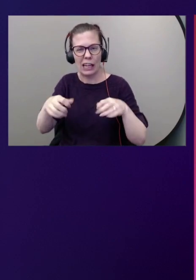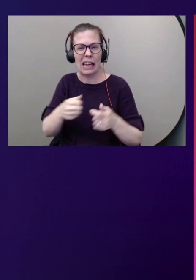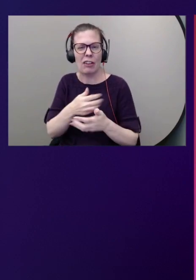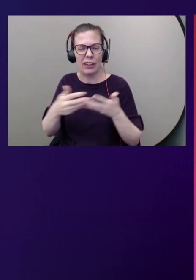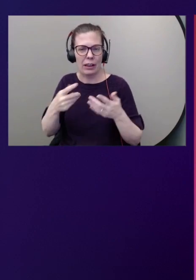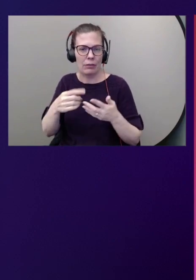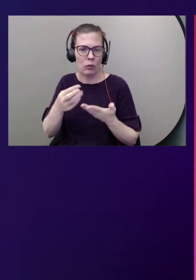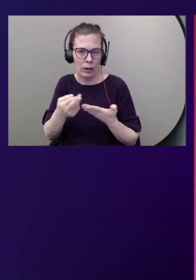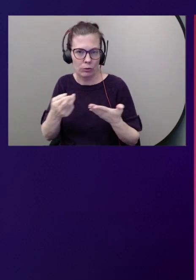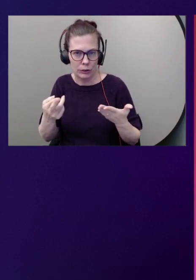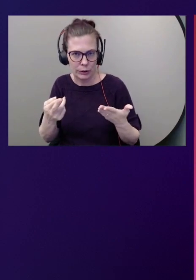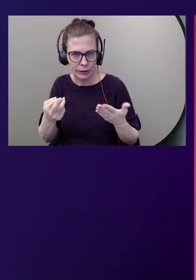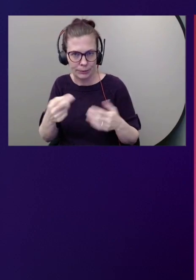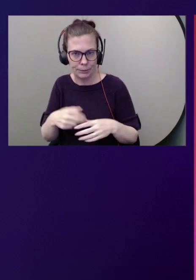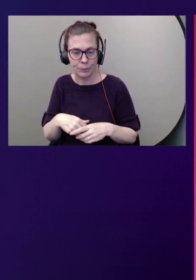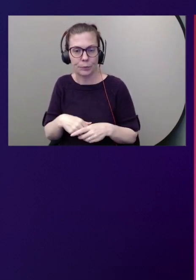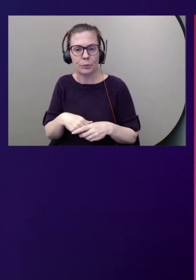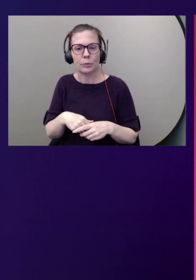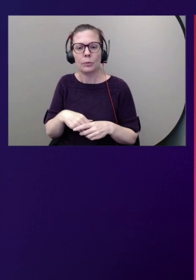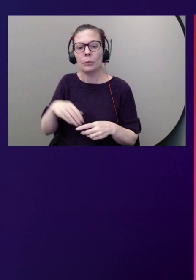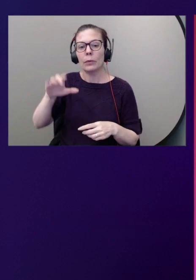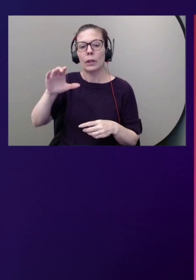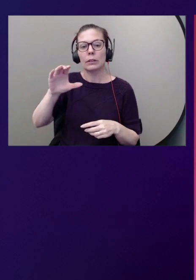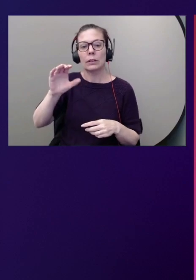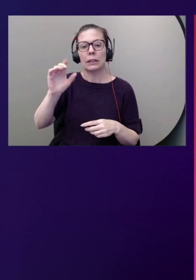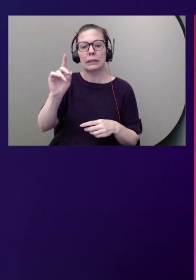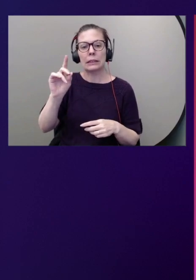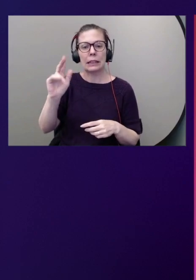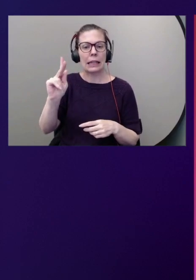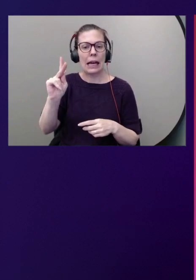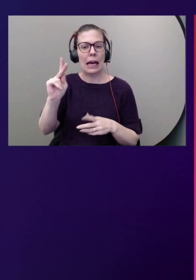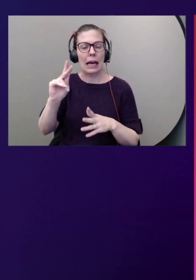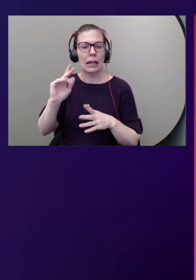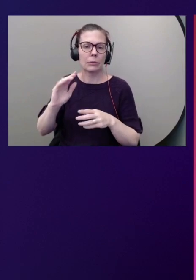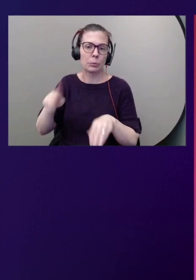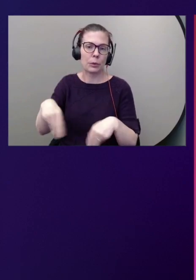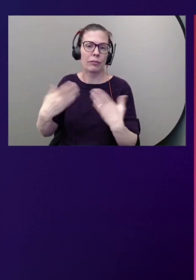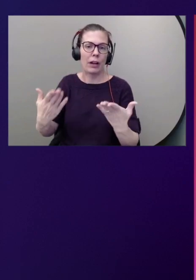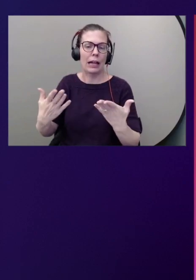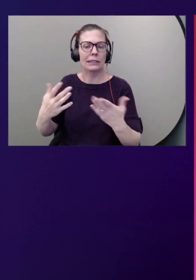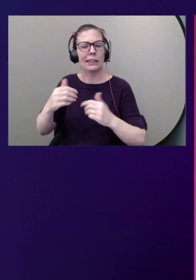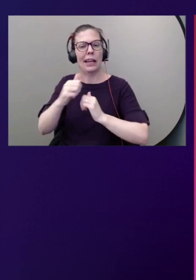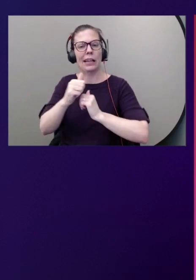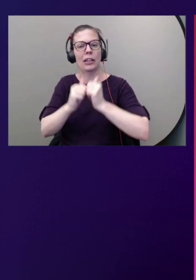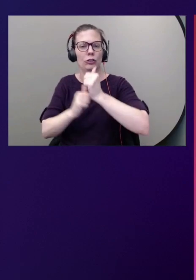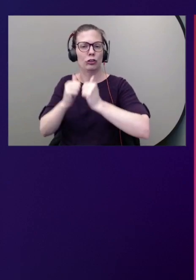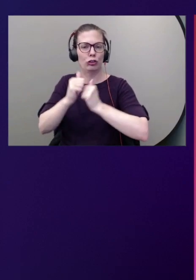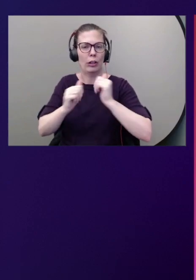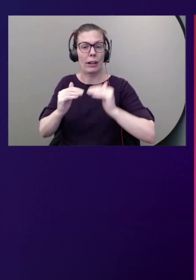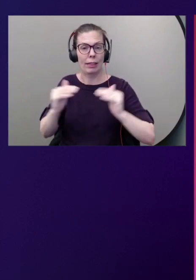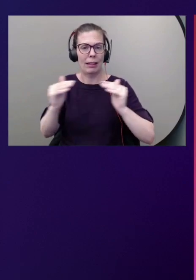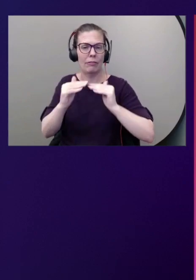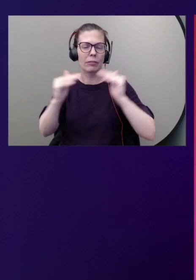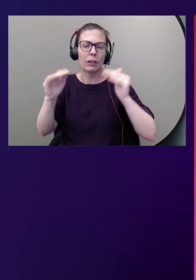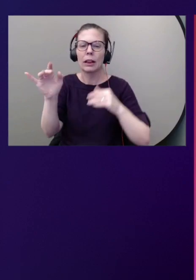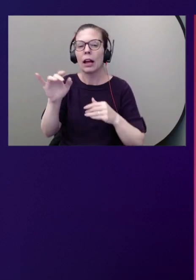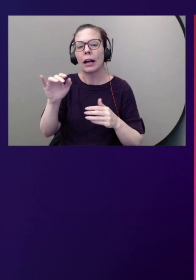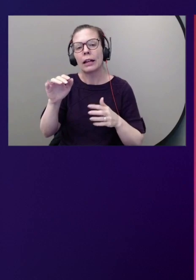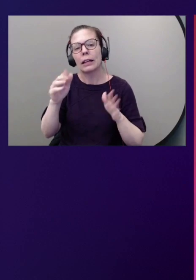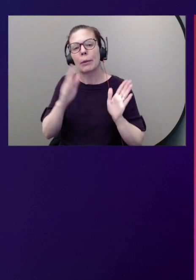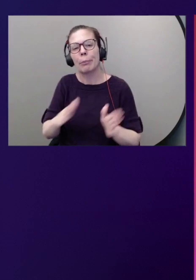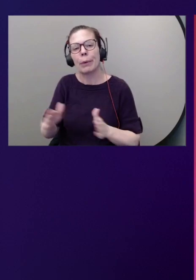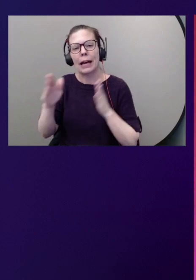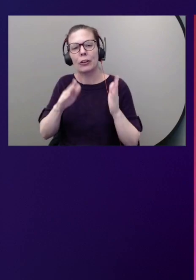So CDK provides this construct level, which think of it as pattern libraries or construct libraries